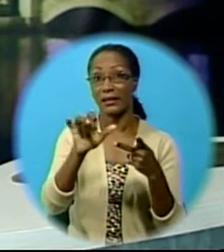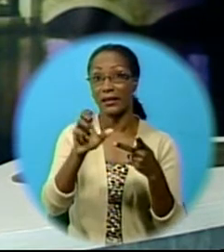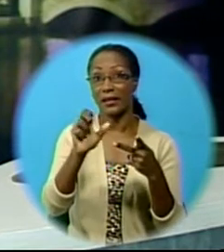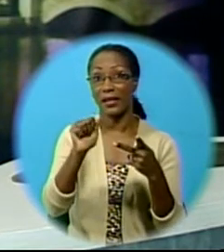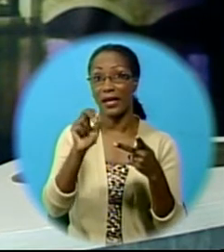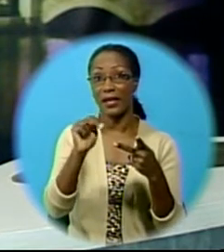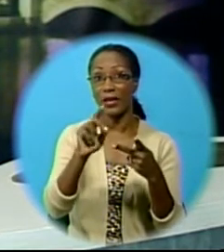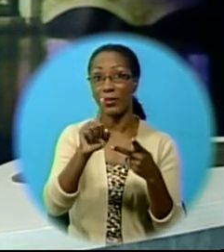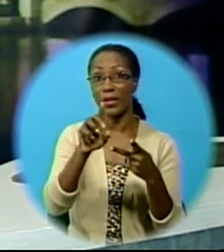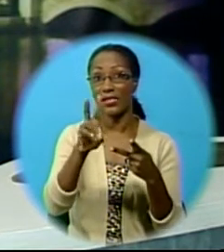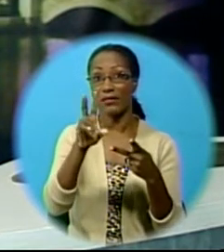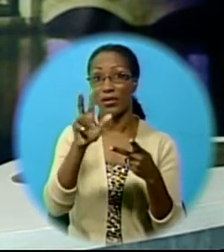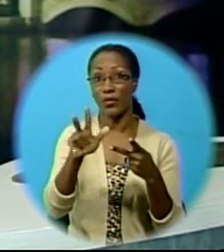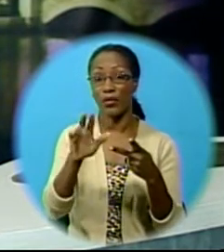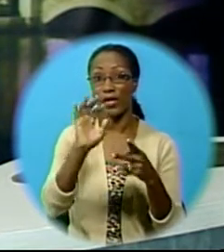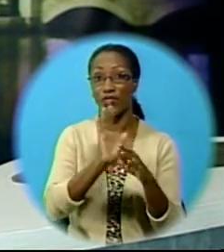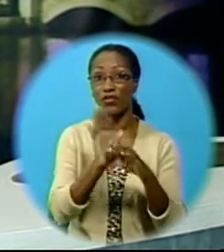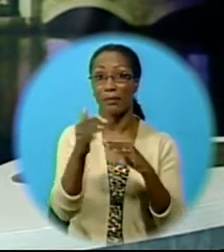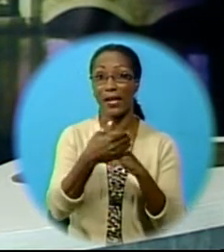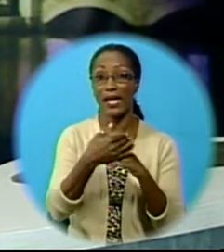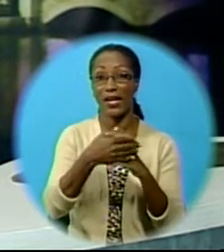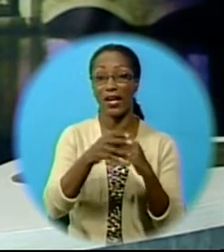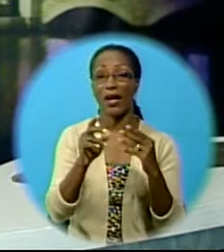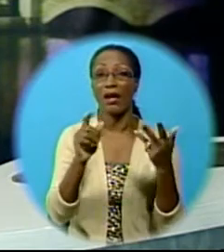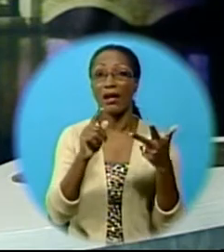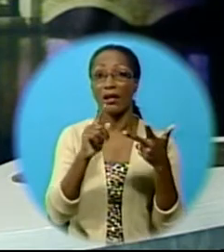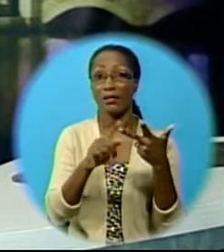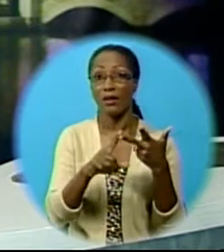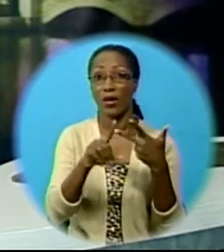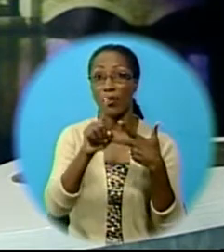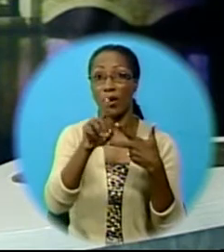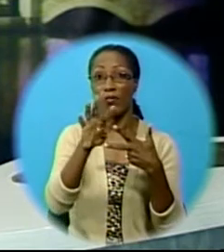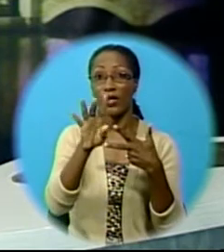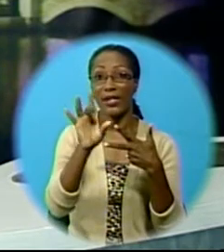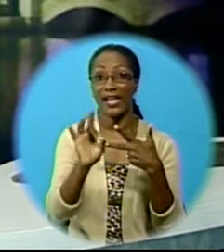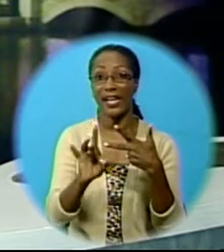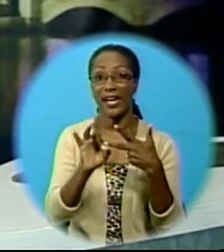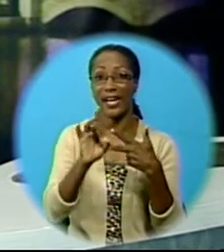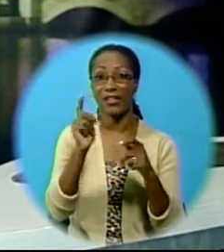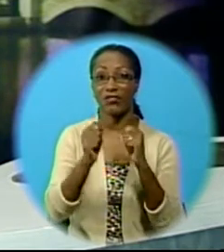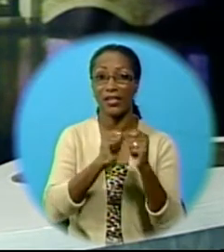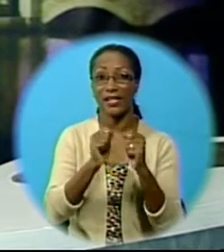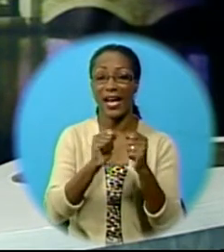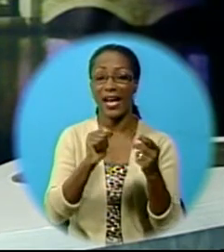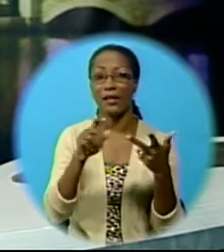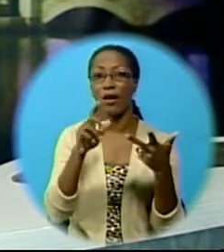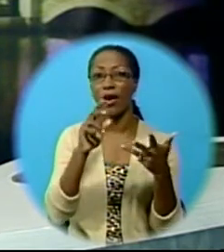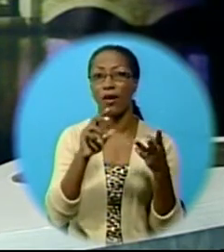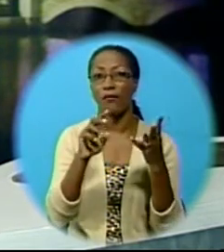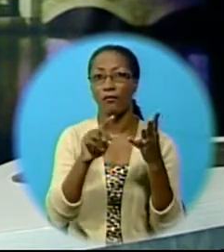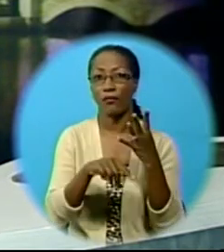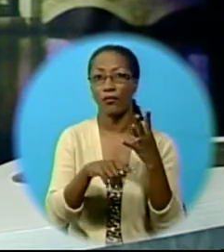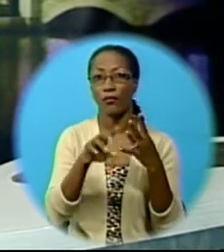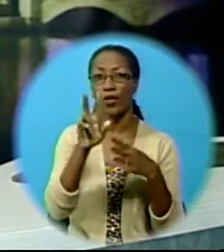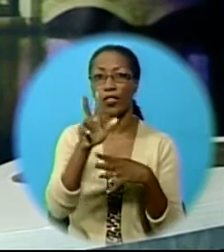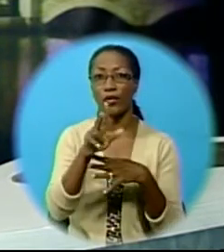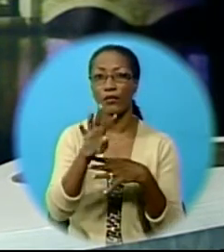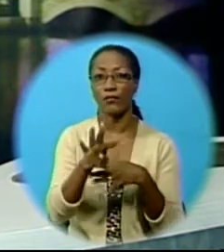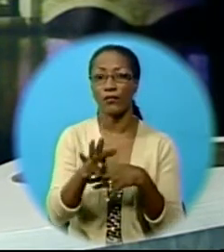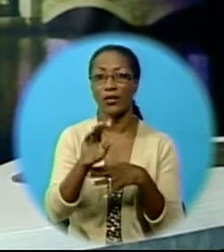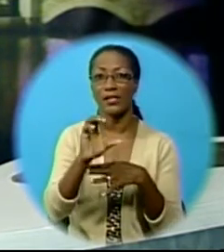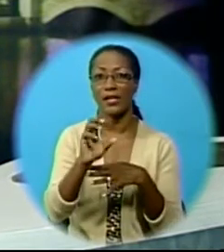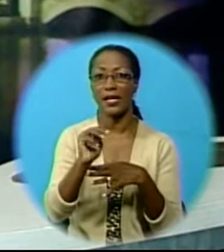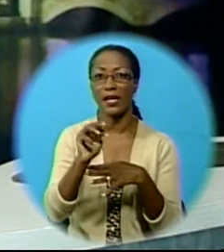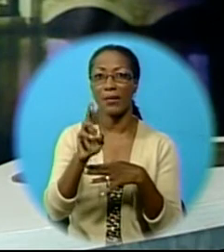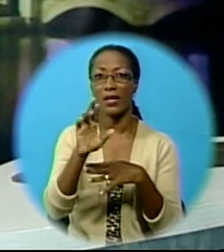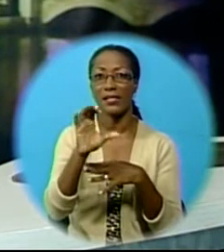173, with Jamaica third on 148, and Trinidad and Tobago in fourth on 34. In the CMRC Championship group, the early